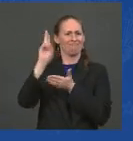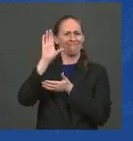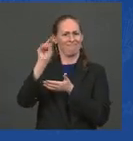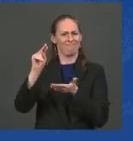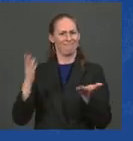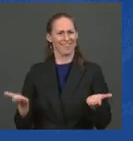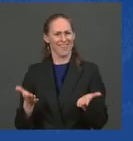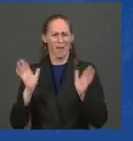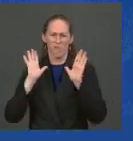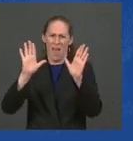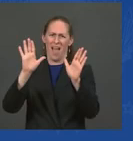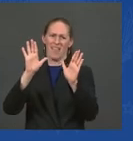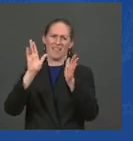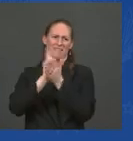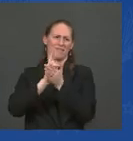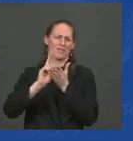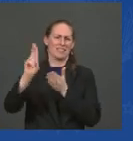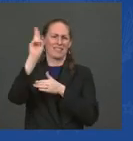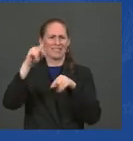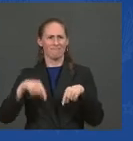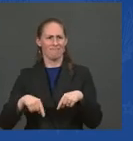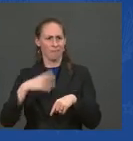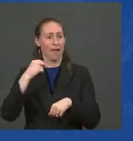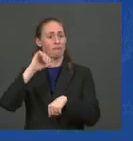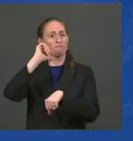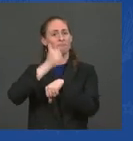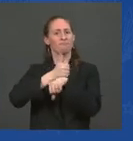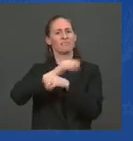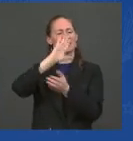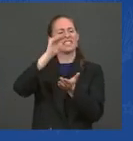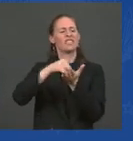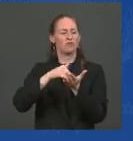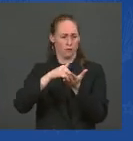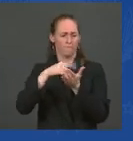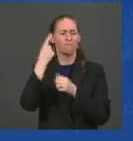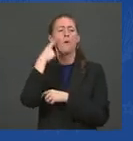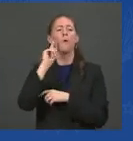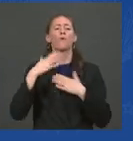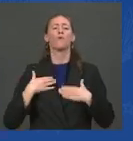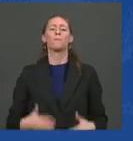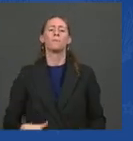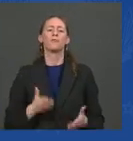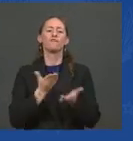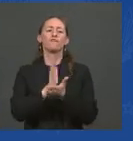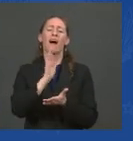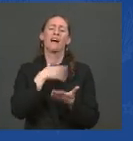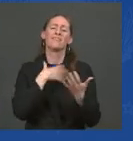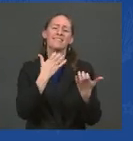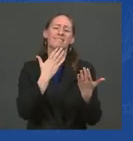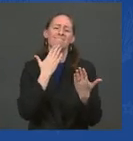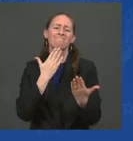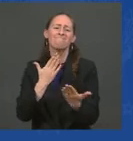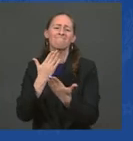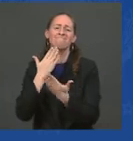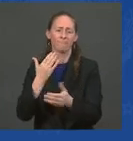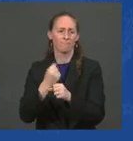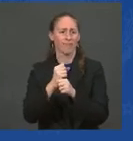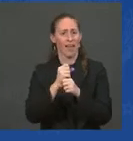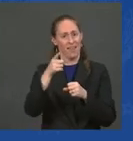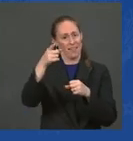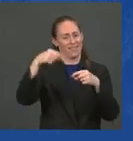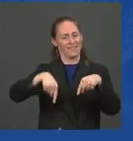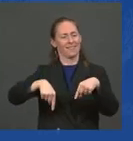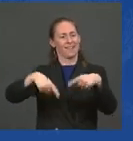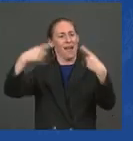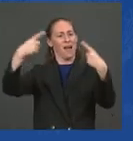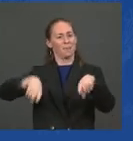Rights. May I say with thanks and confidence to those of you gathered here today who made this day possible, including, of